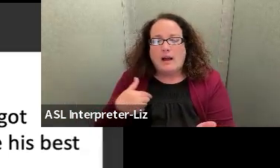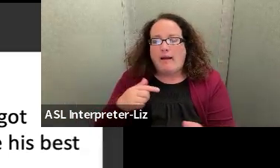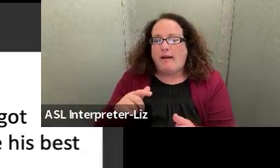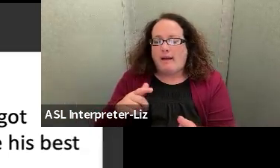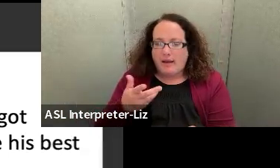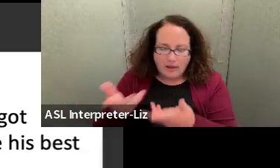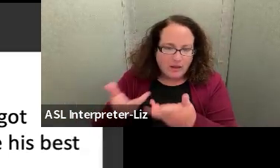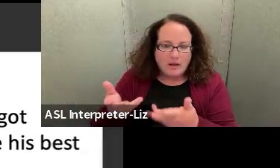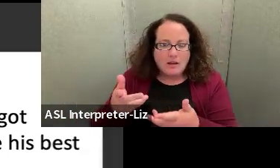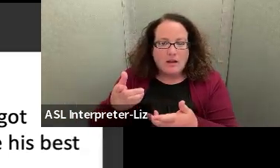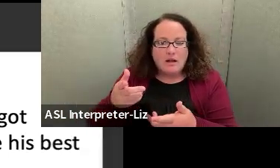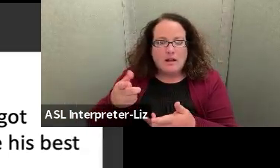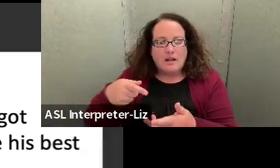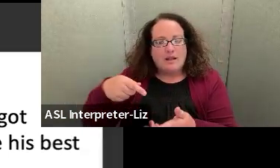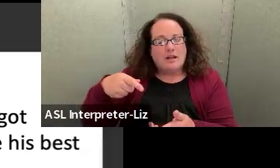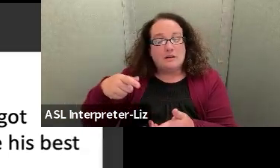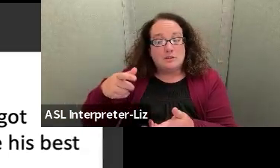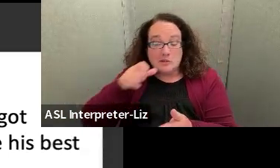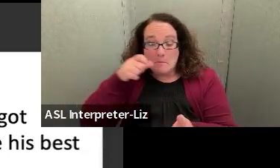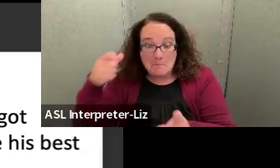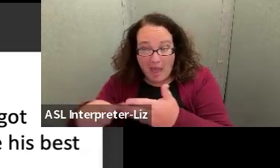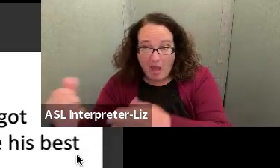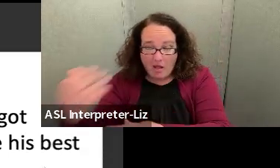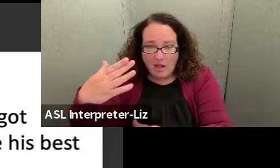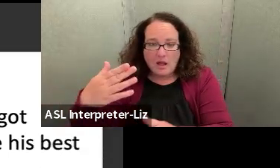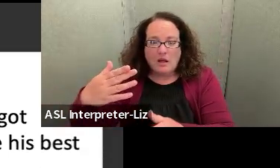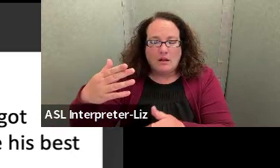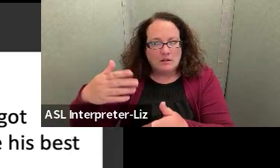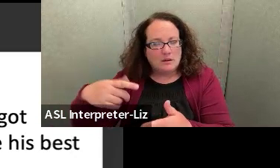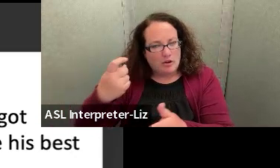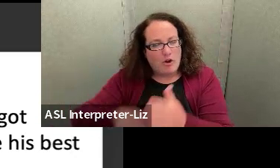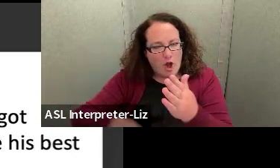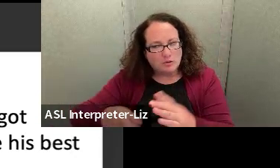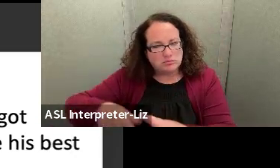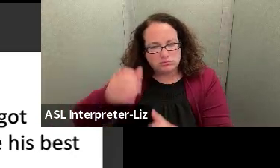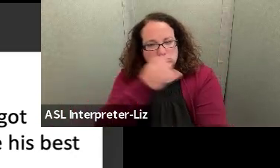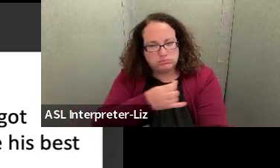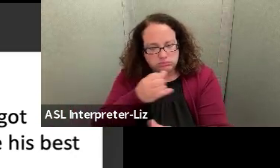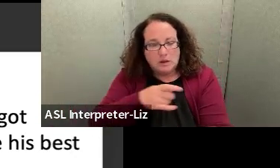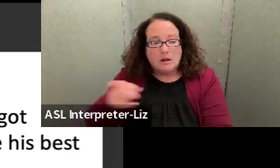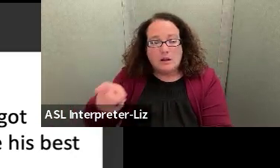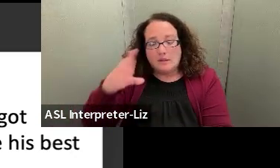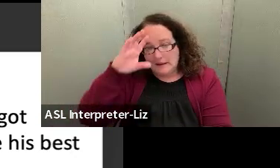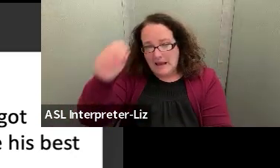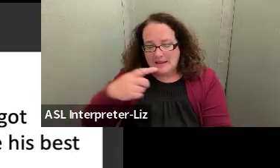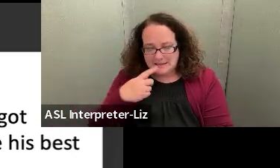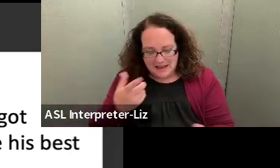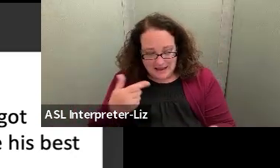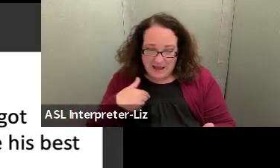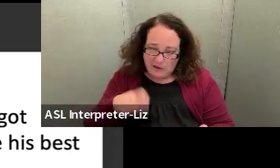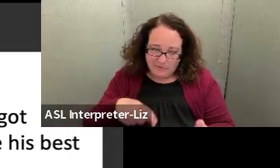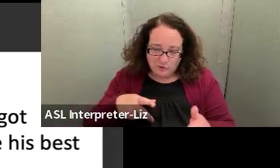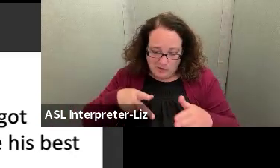mailing this is going to cost too much, so I either need to fold it or cut it in half. And I said, that's fine, cut it in half, because what I was planning on